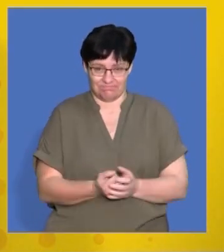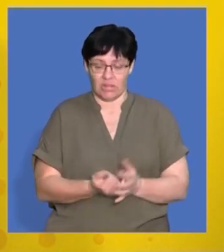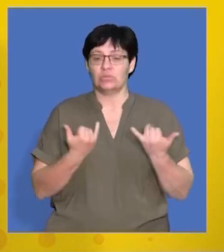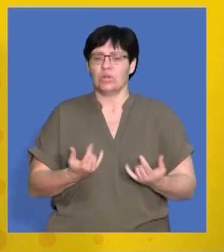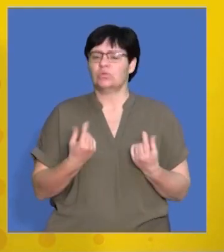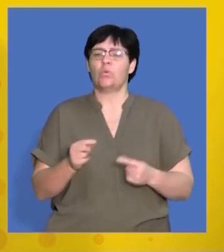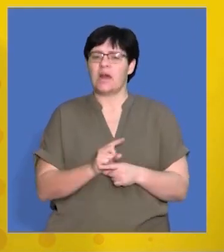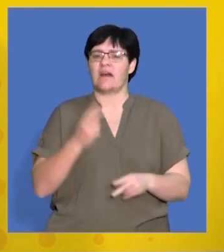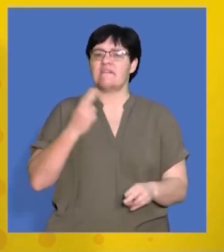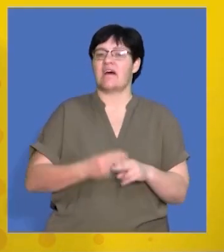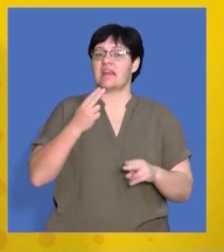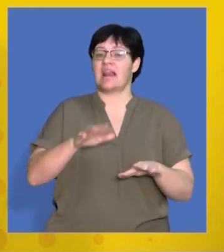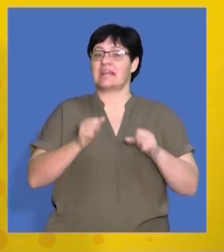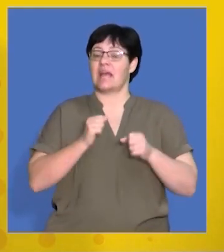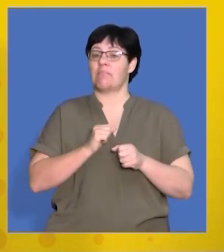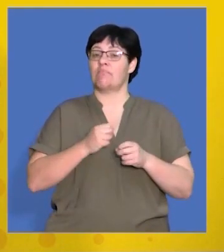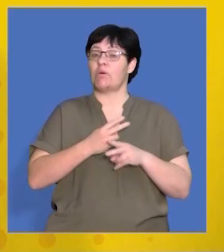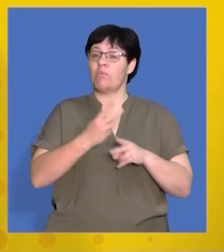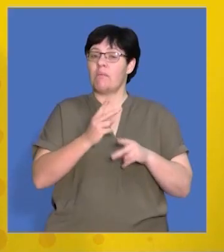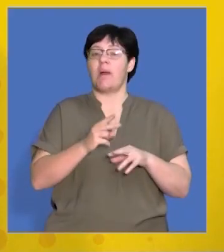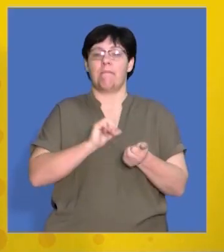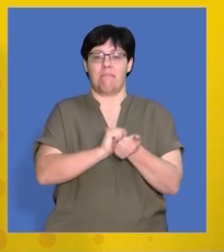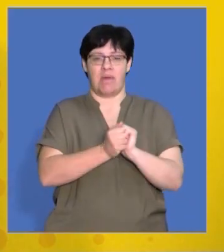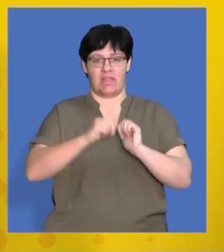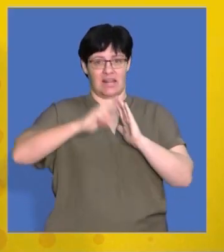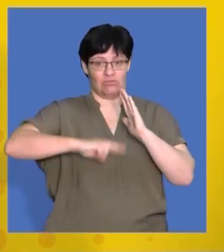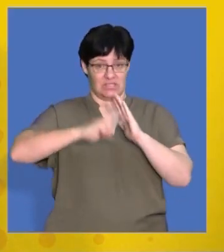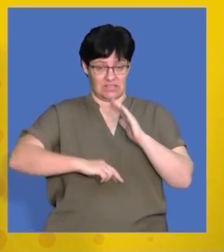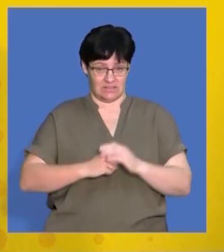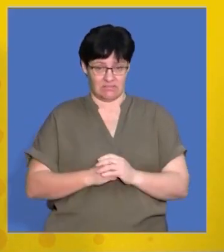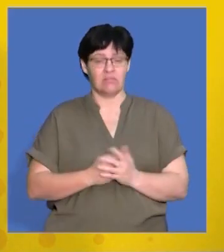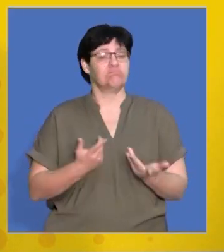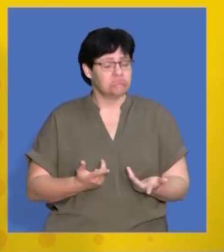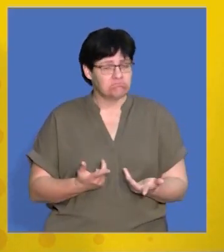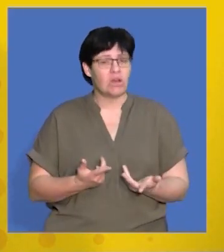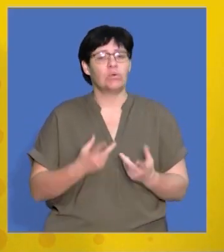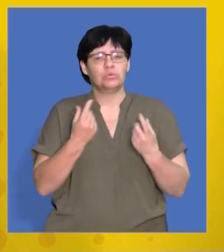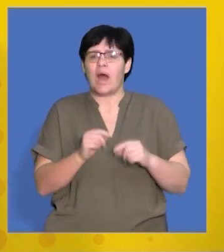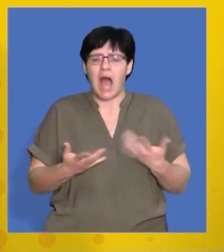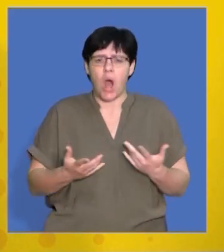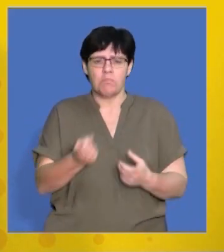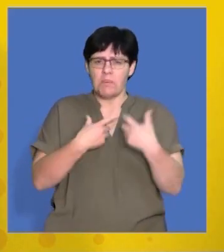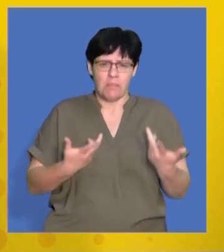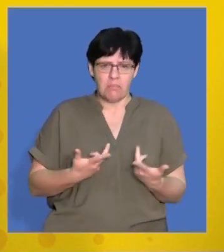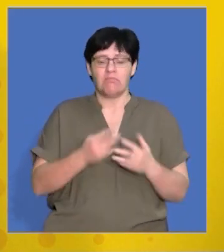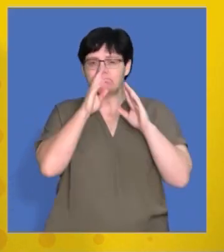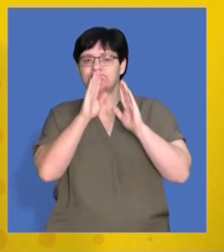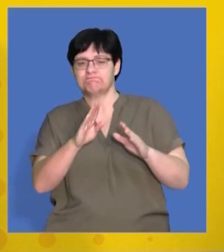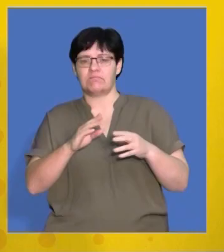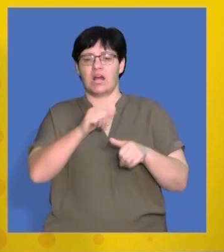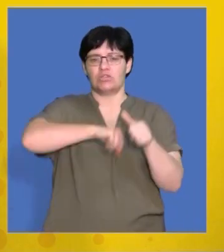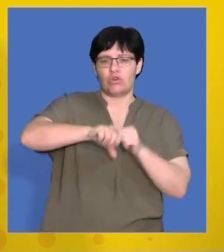your final exam prep for MathSlit. All you need to do to send us your questions is visit our social media platforms, search